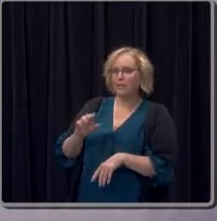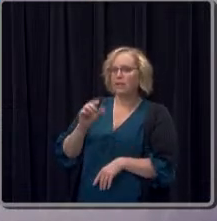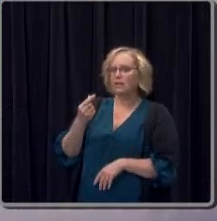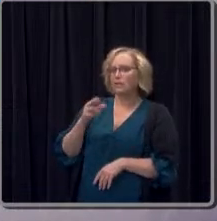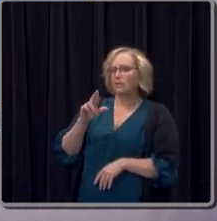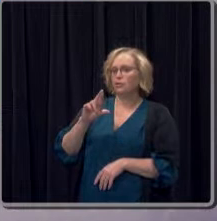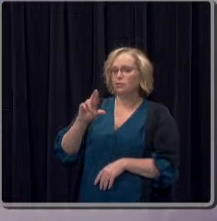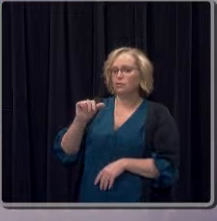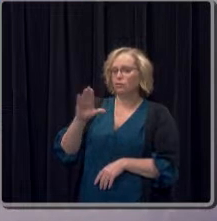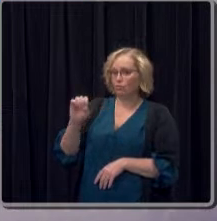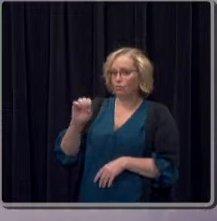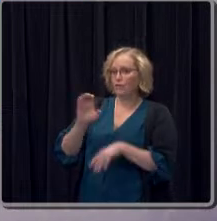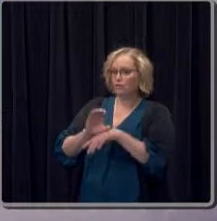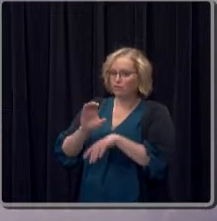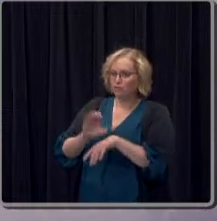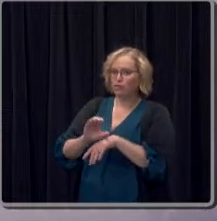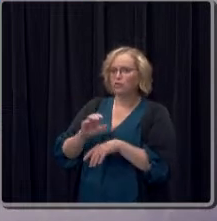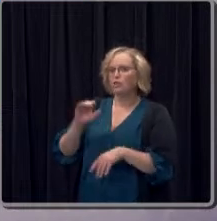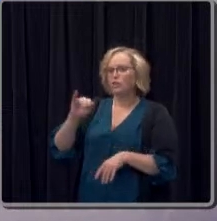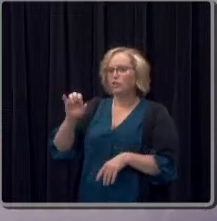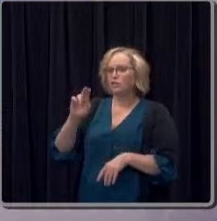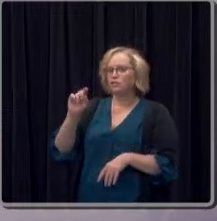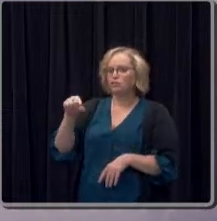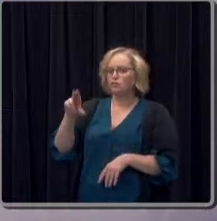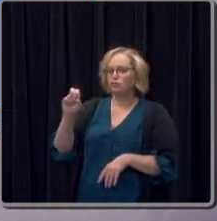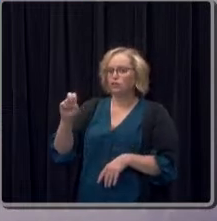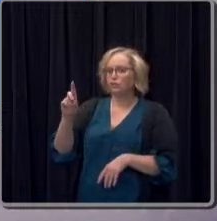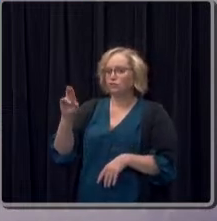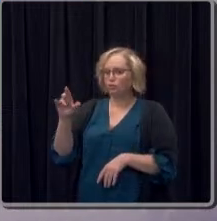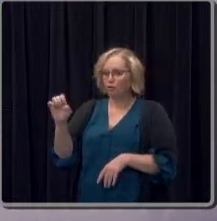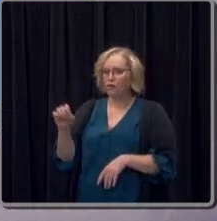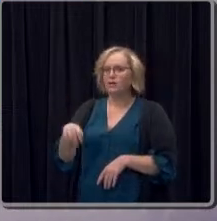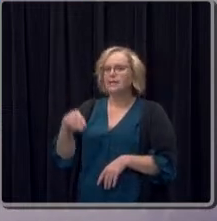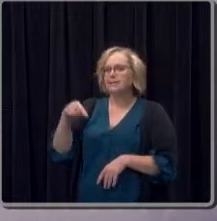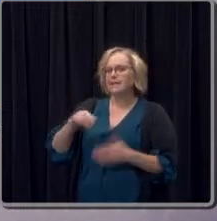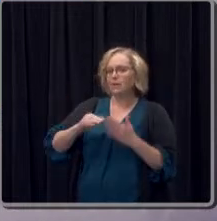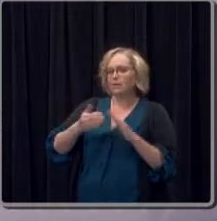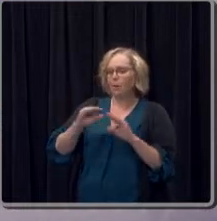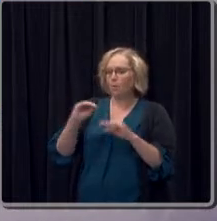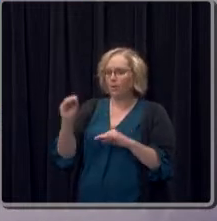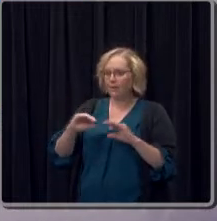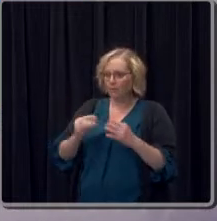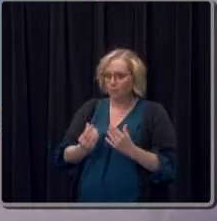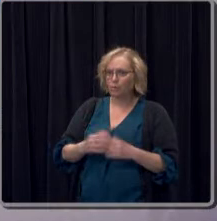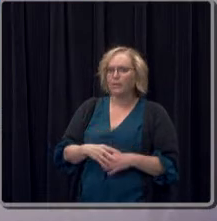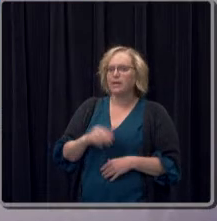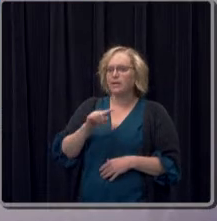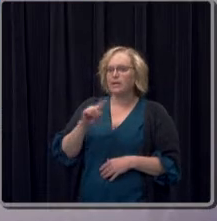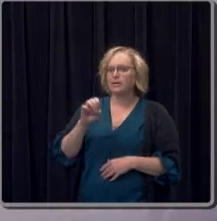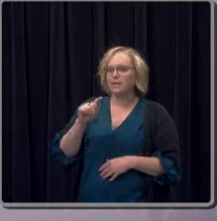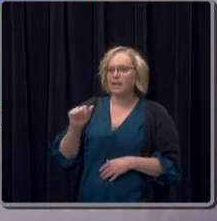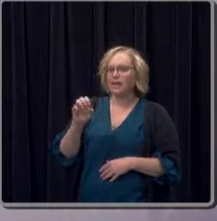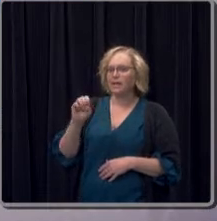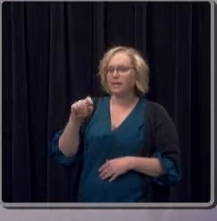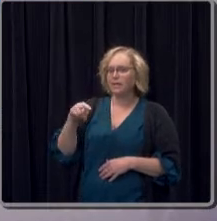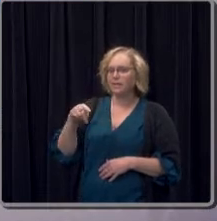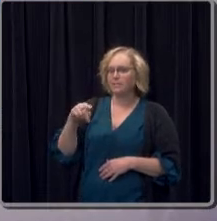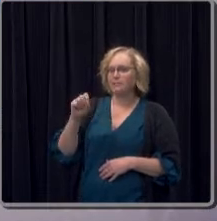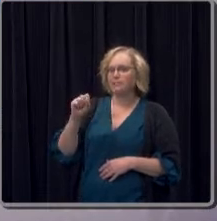the Downtown Olathe Group, especially Bob and Lila Courtney, the Zeta Epsilon chapter, and Central PTO, and